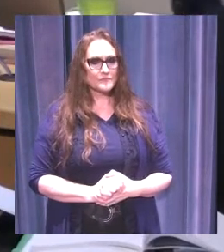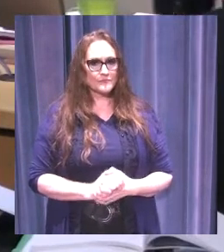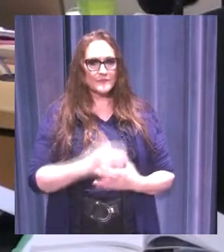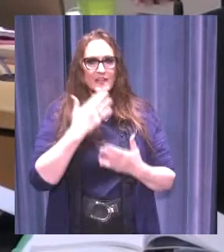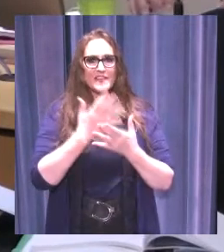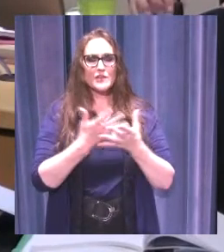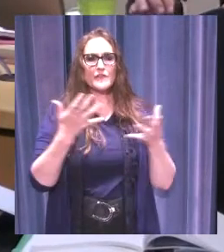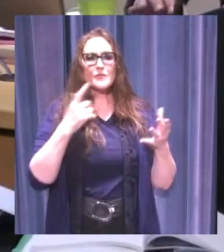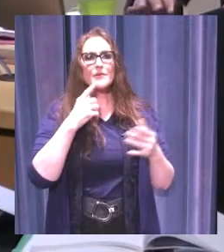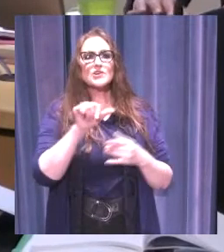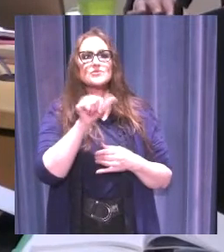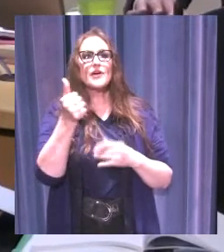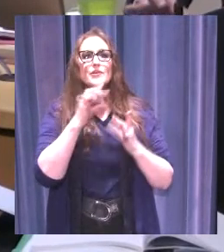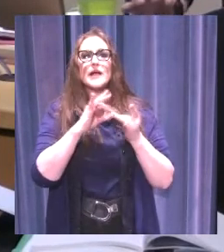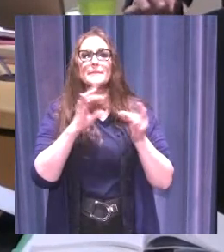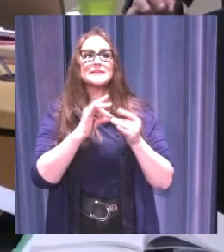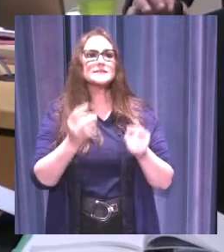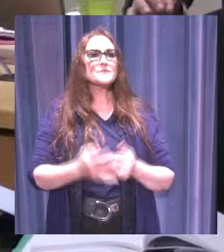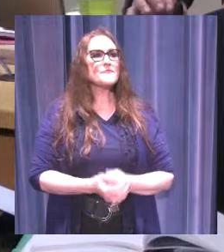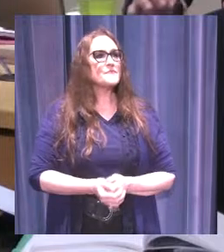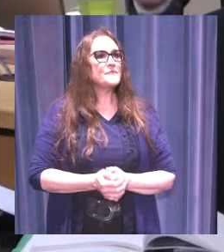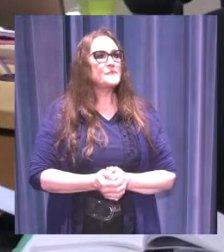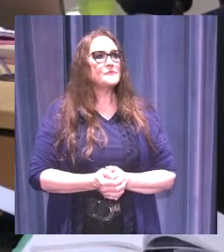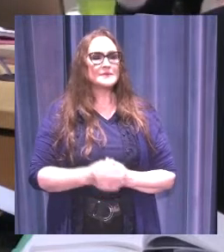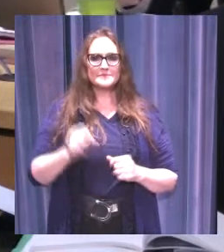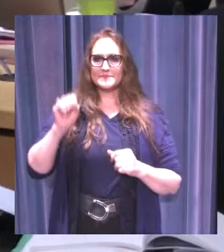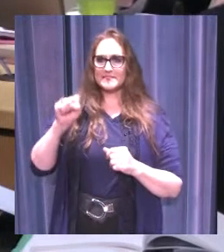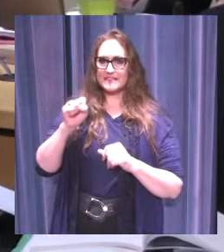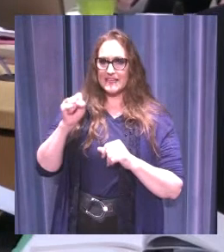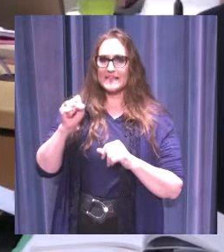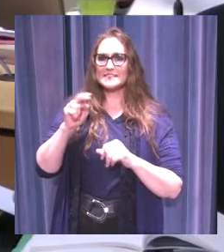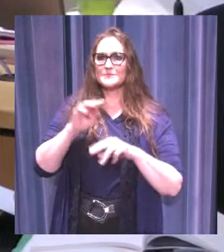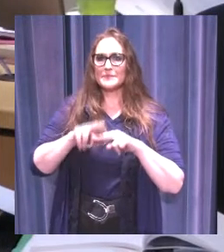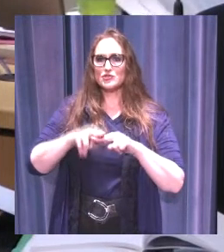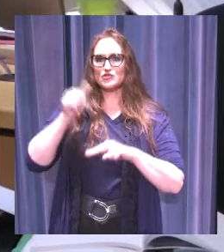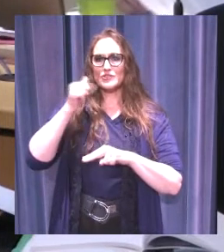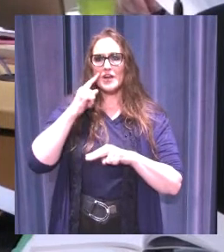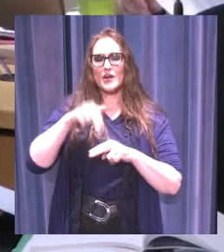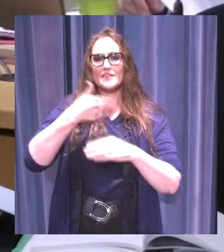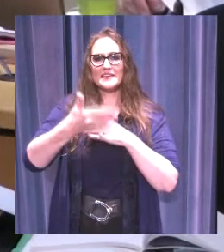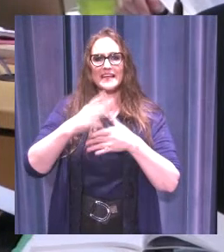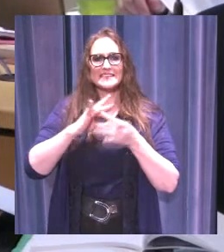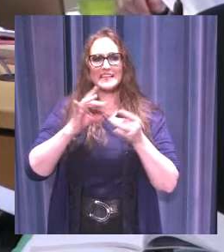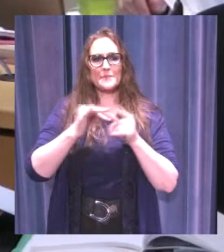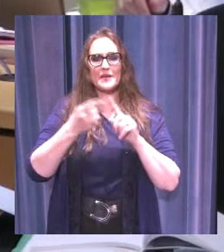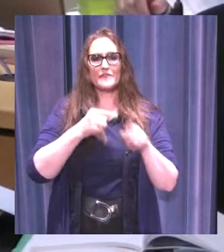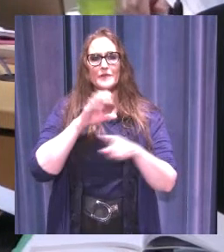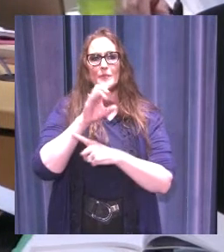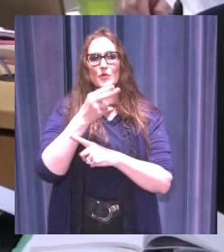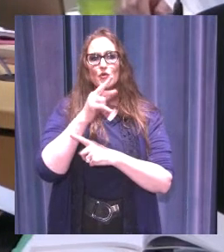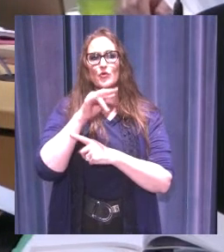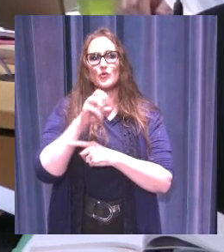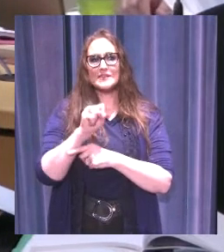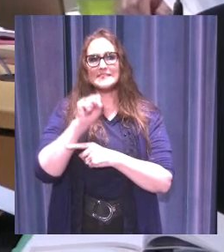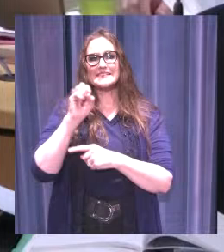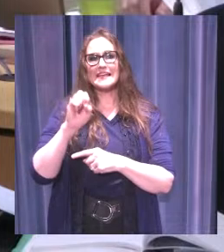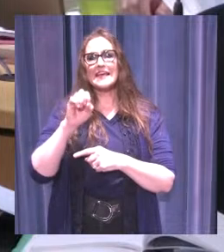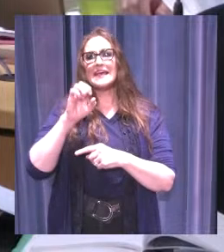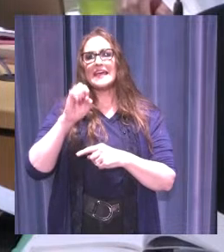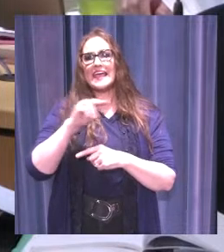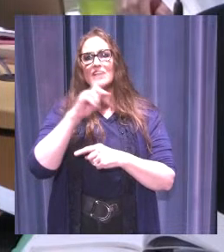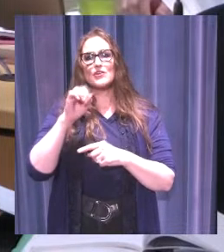Thank you very much. Are there any other comments? Yes, Mr. Chair. The next comment has been submitted by Chris Engel, and he's representing